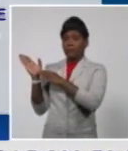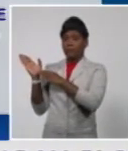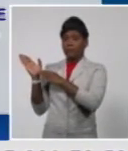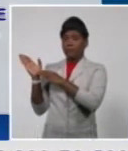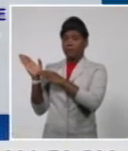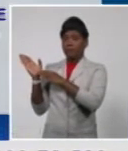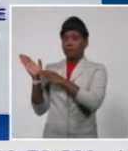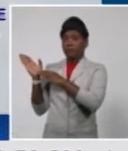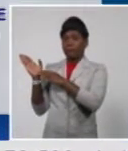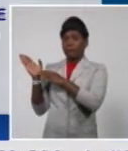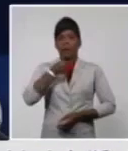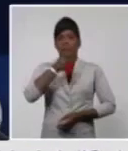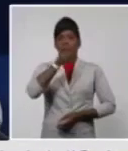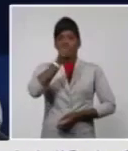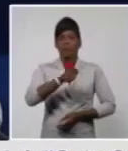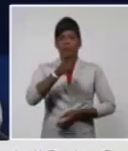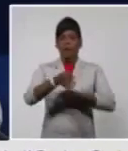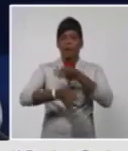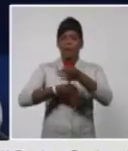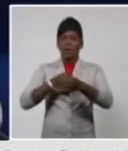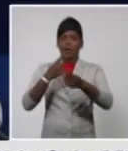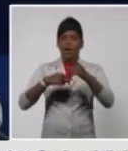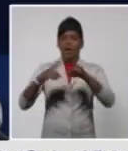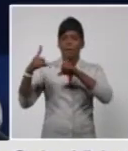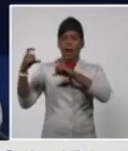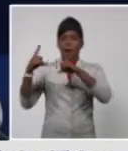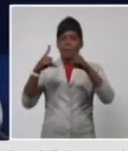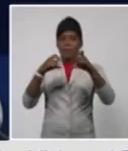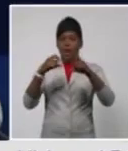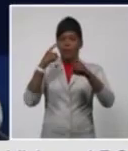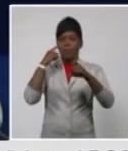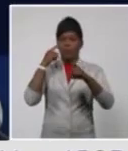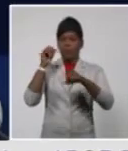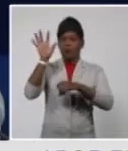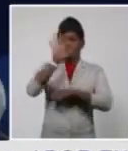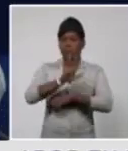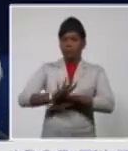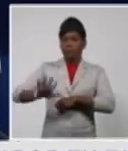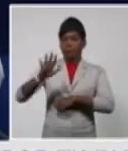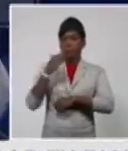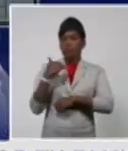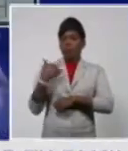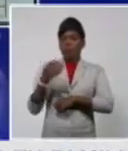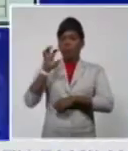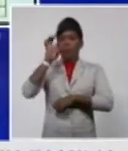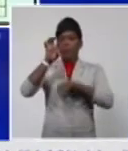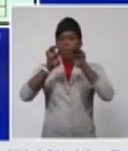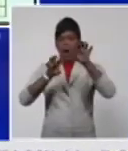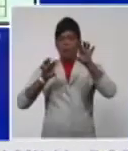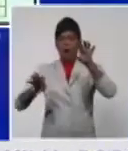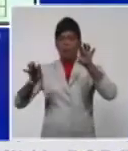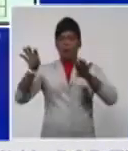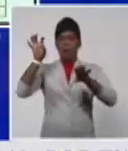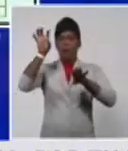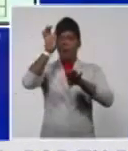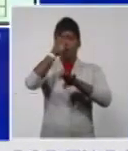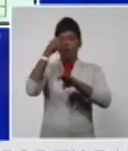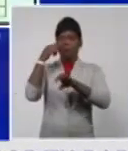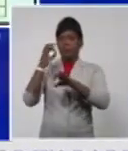ask Leonardo's support to bring up a map that presents Havana and Ciego de Ávila's epidemiological